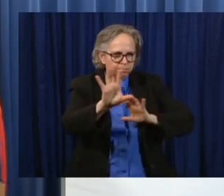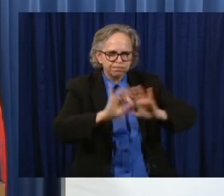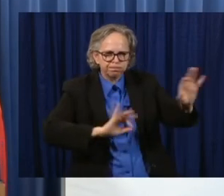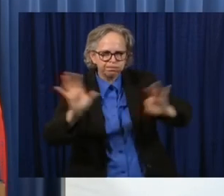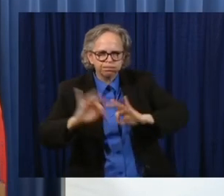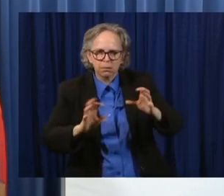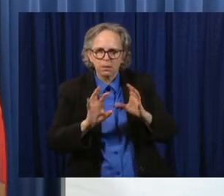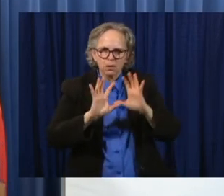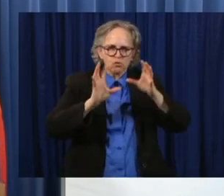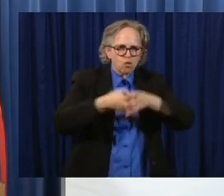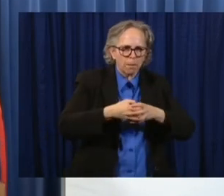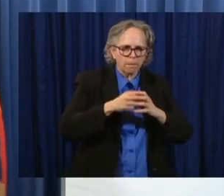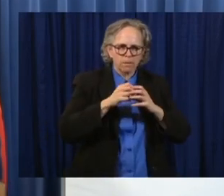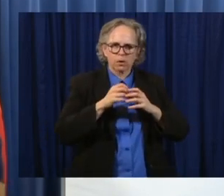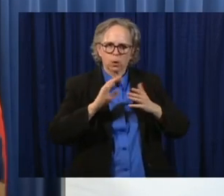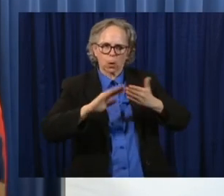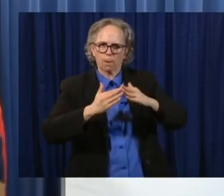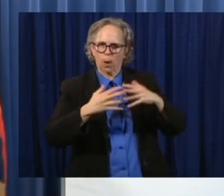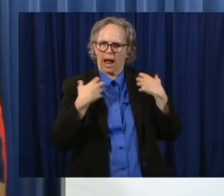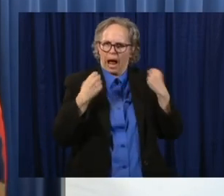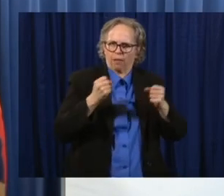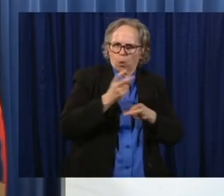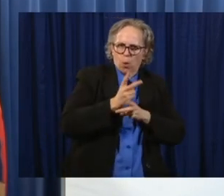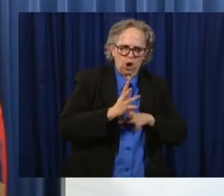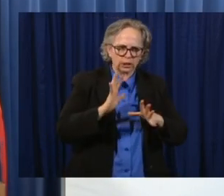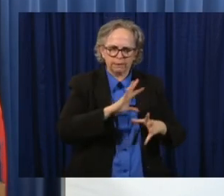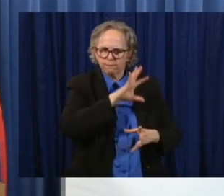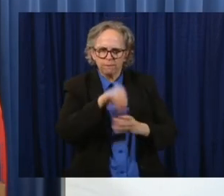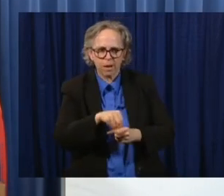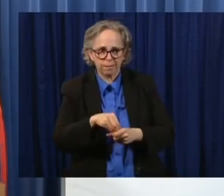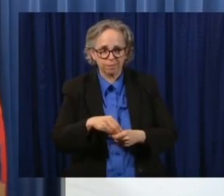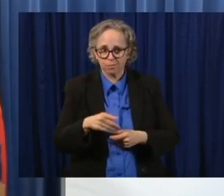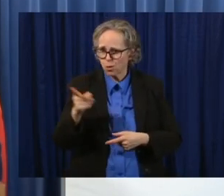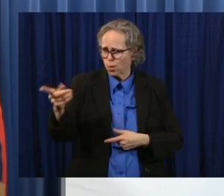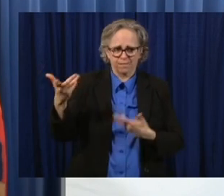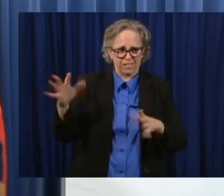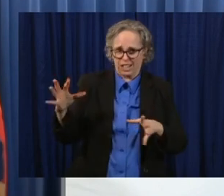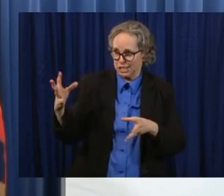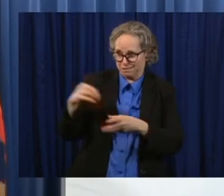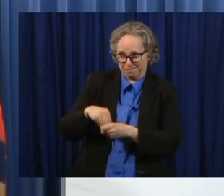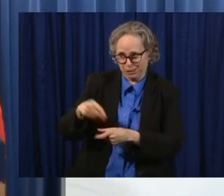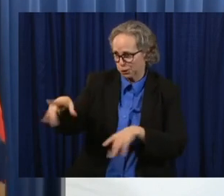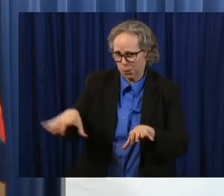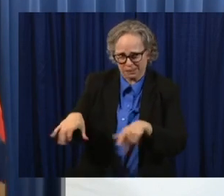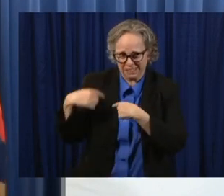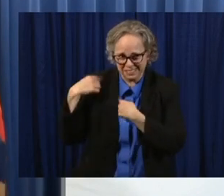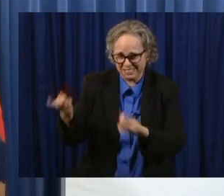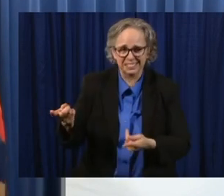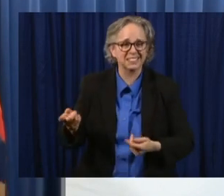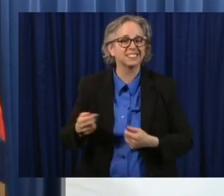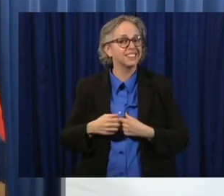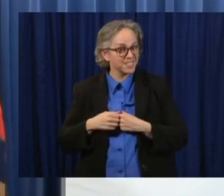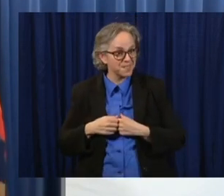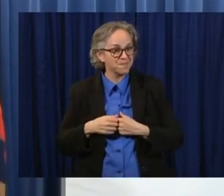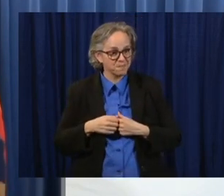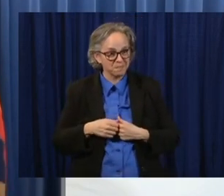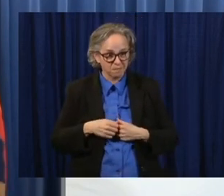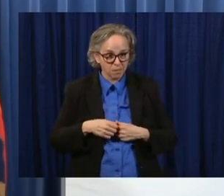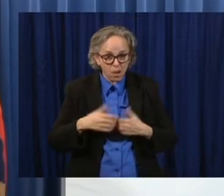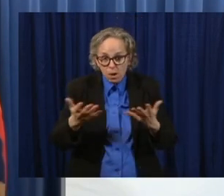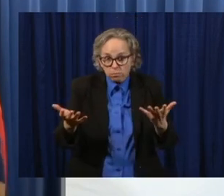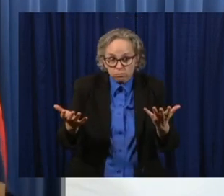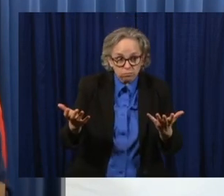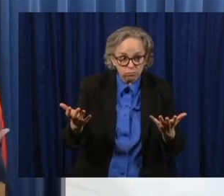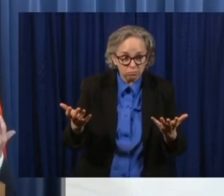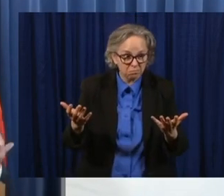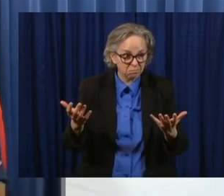who are going to go out and do this. And of course, you're already doing this now. We're just talking about